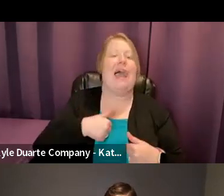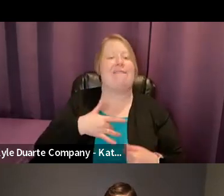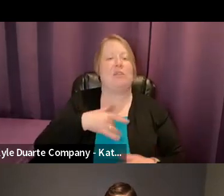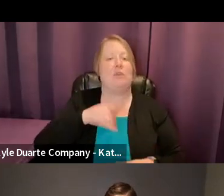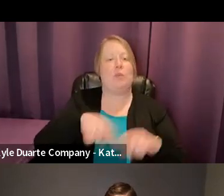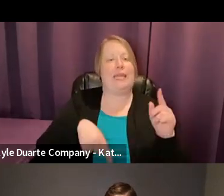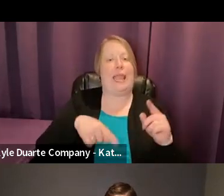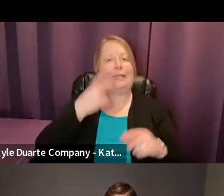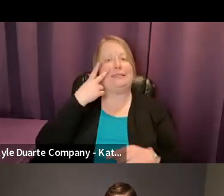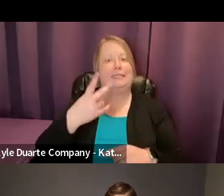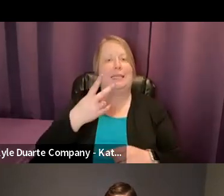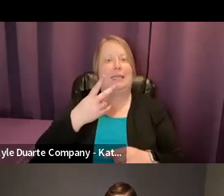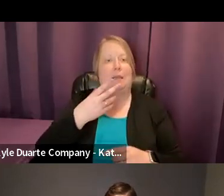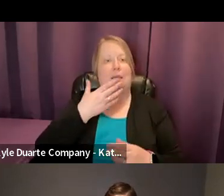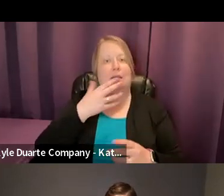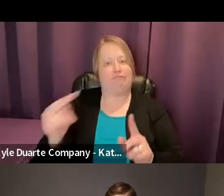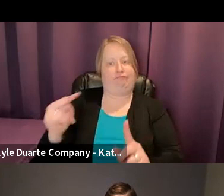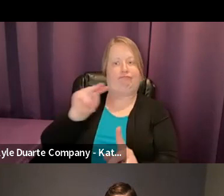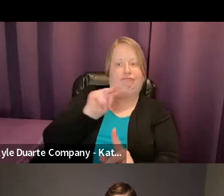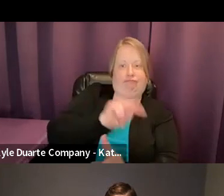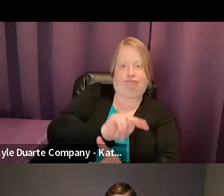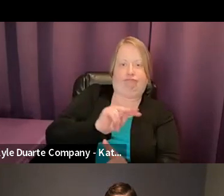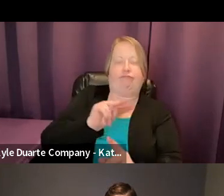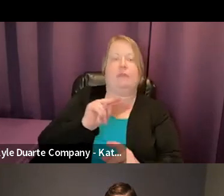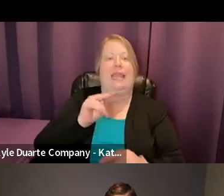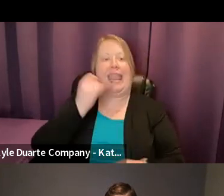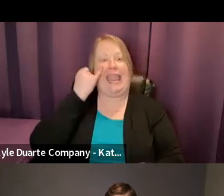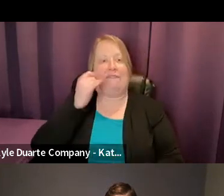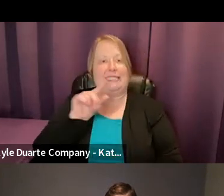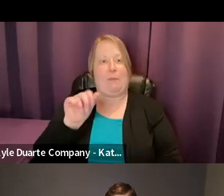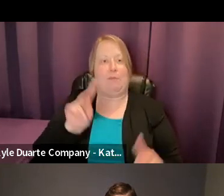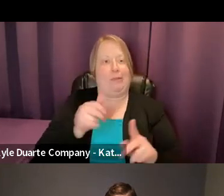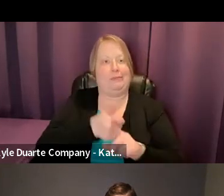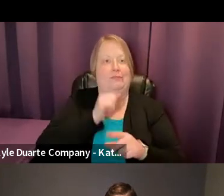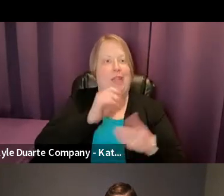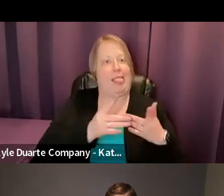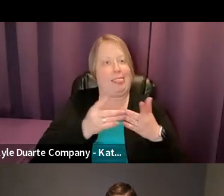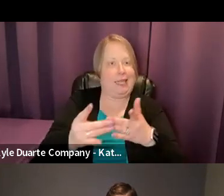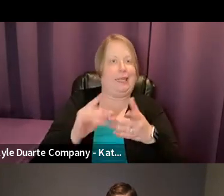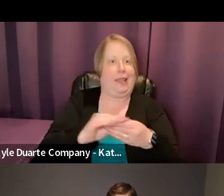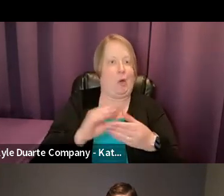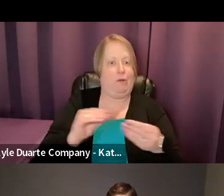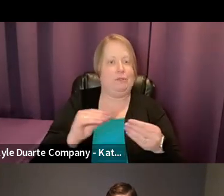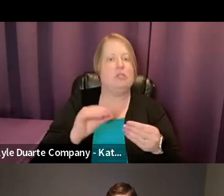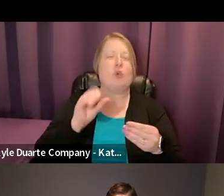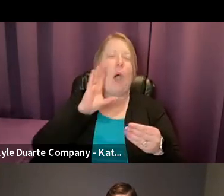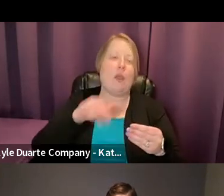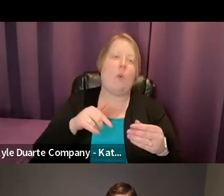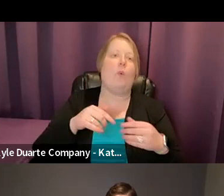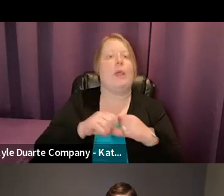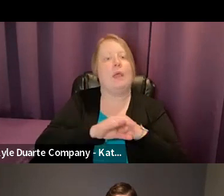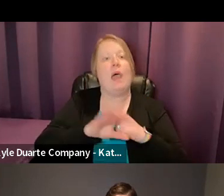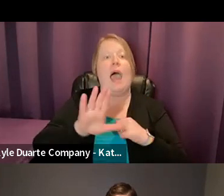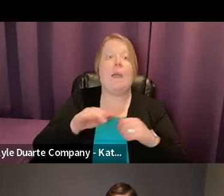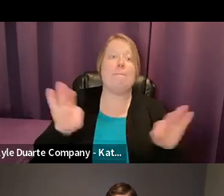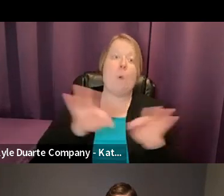people are not leading the narratives. So I can tell Hollywood all I want, hire disabled people, hire disabled people, hire disabled